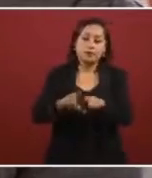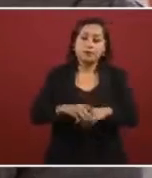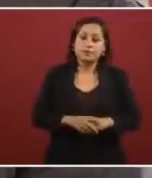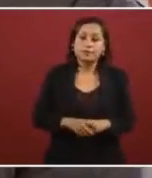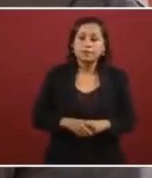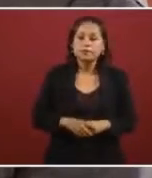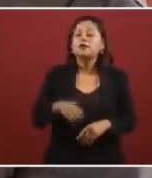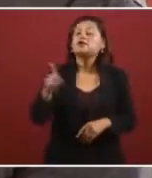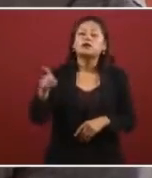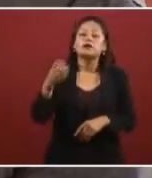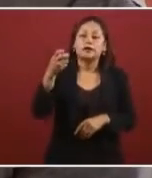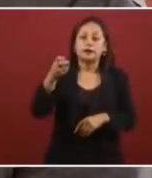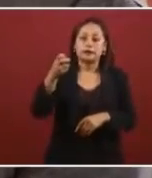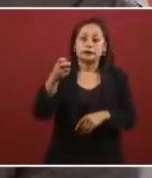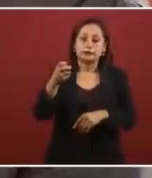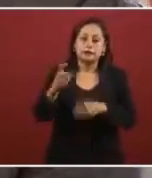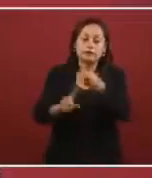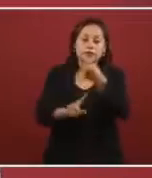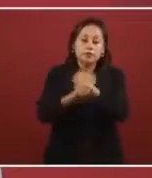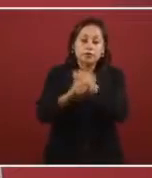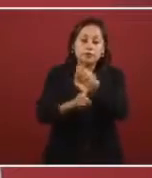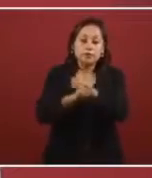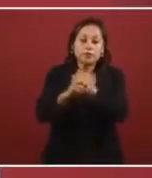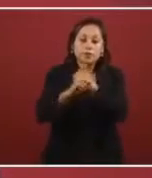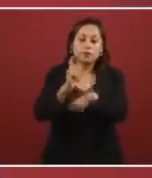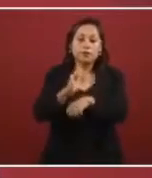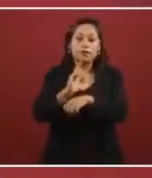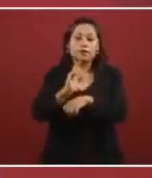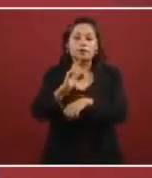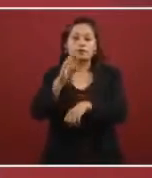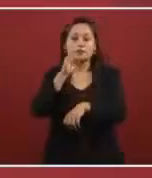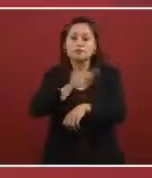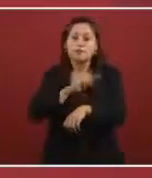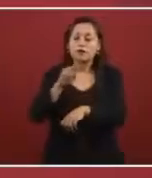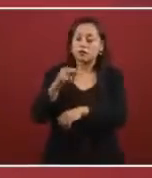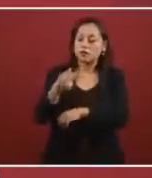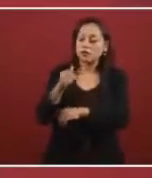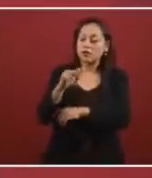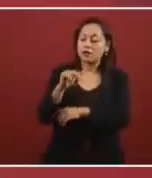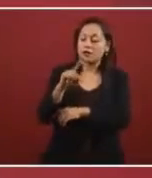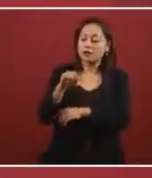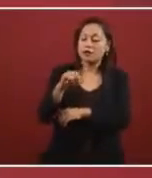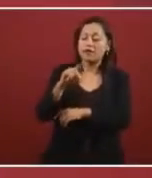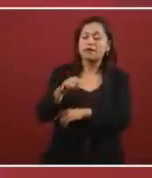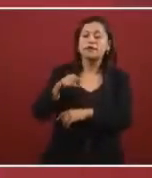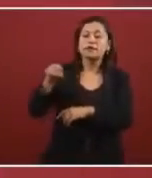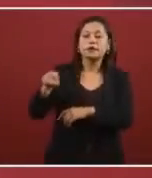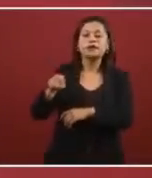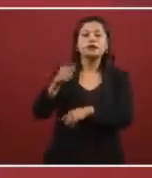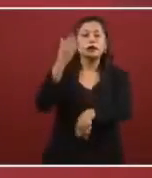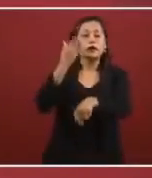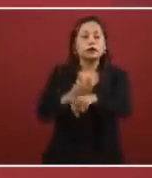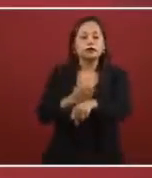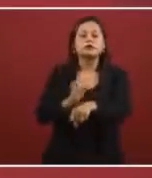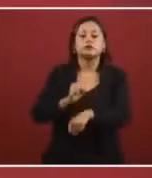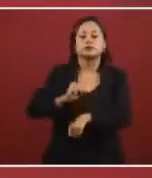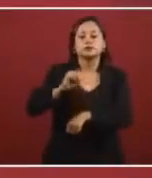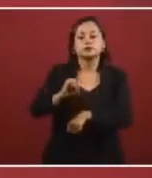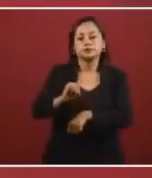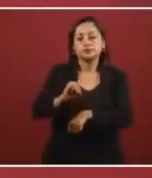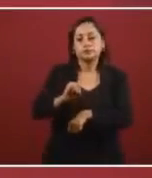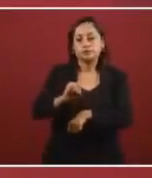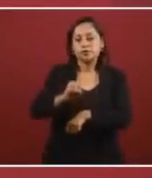delinquents, that serían delitos de carácter imprescriptible. Pero nosotros estamos convencidos de que debe juzgarlos